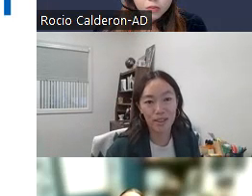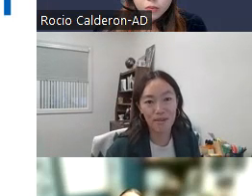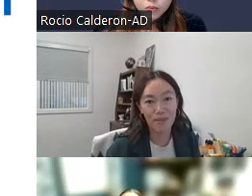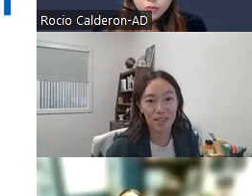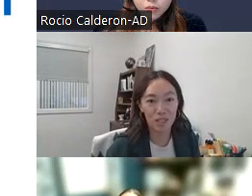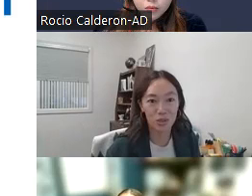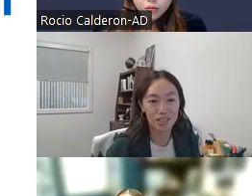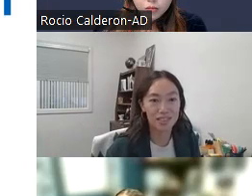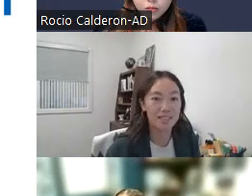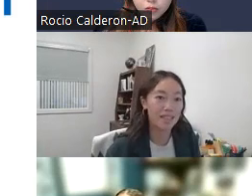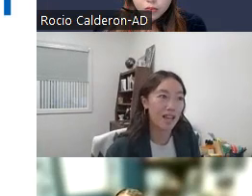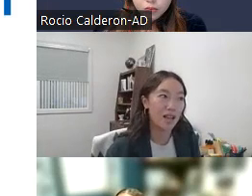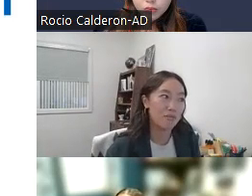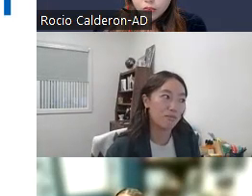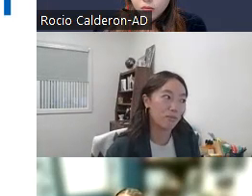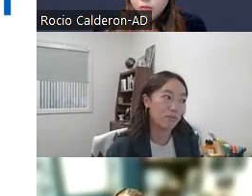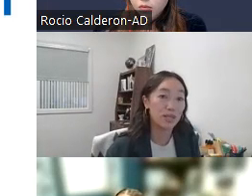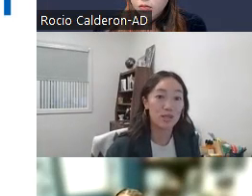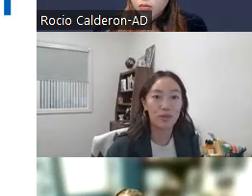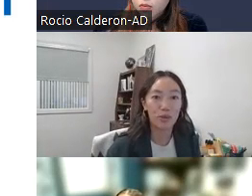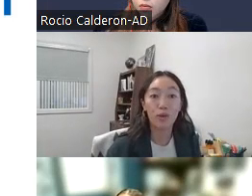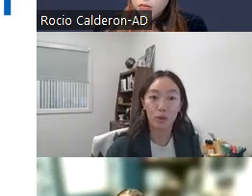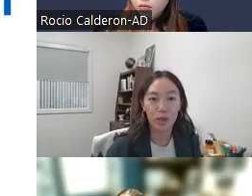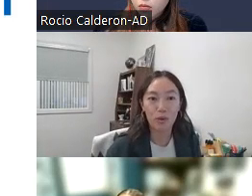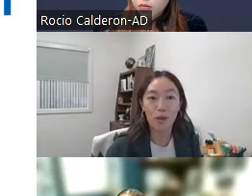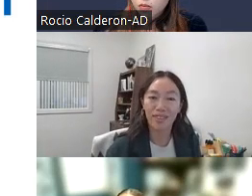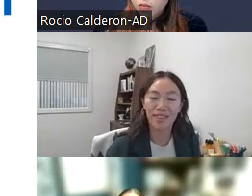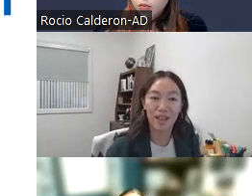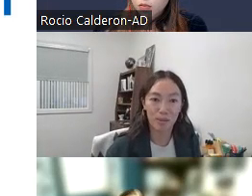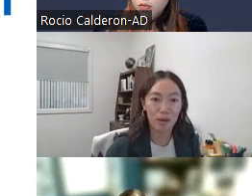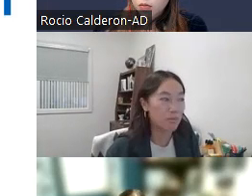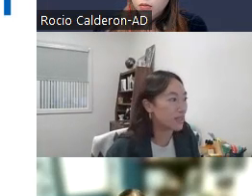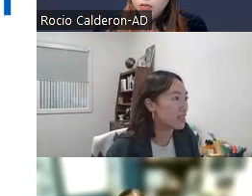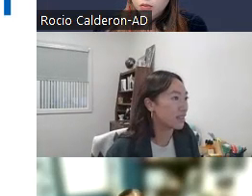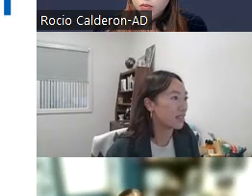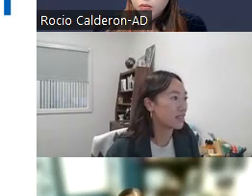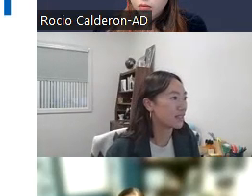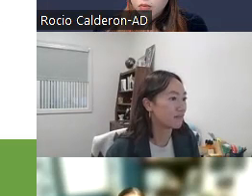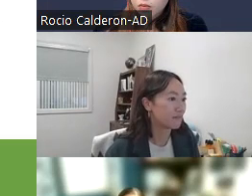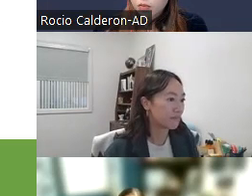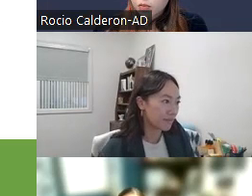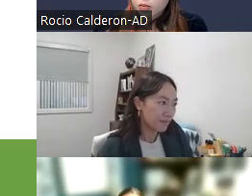wanting to work on them, that the district is potentially, we want to work with you all in the upcoming months.